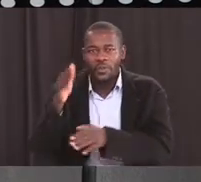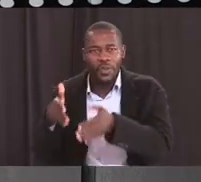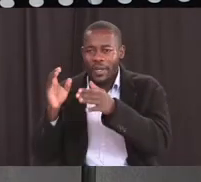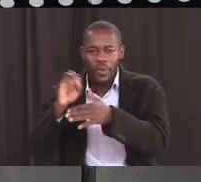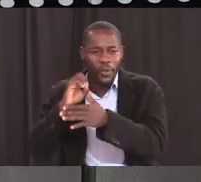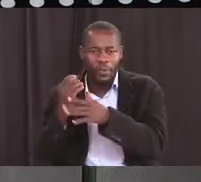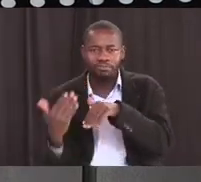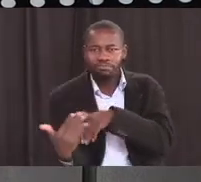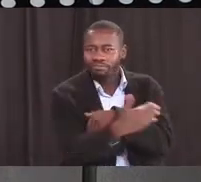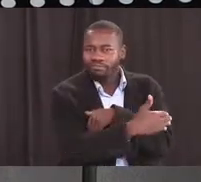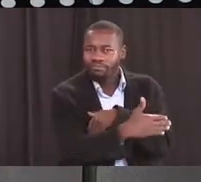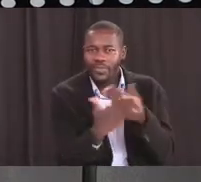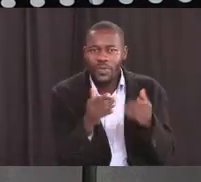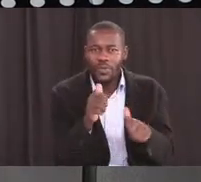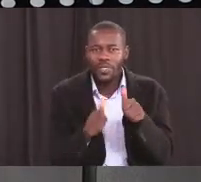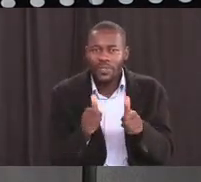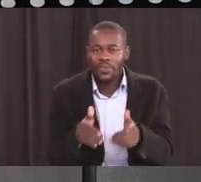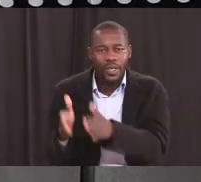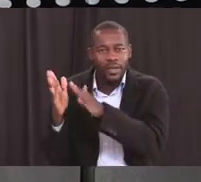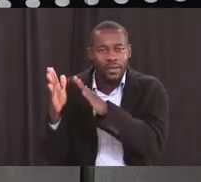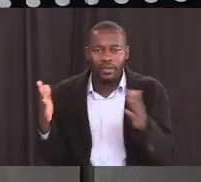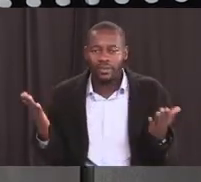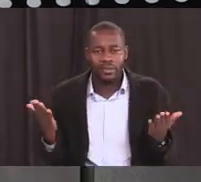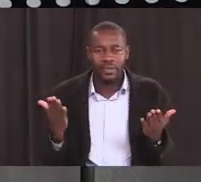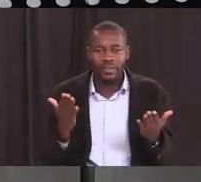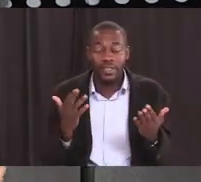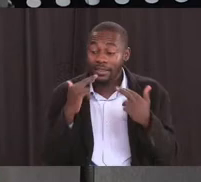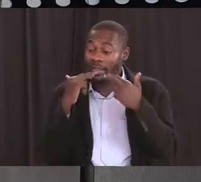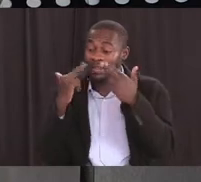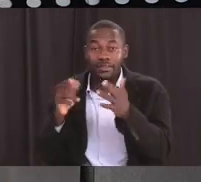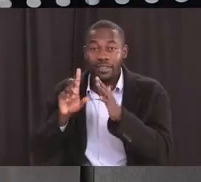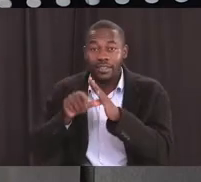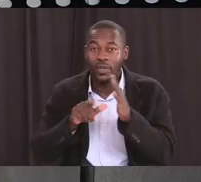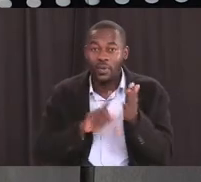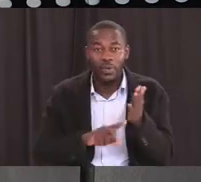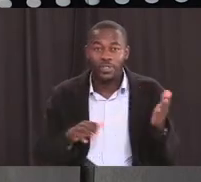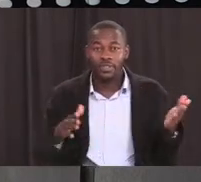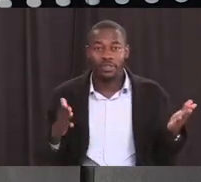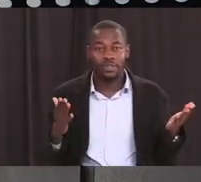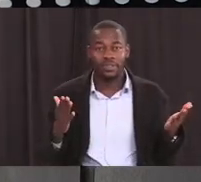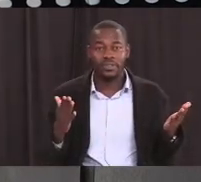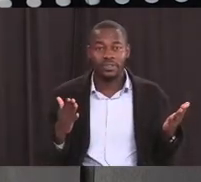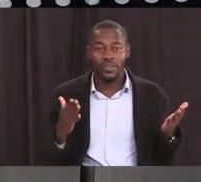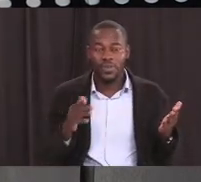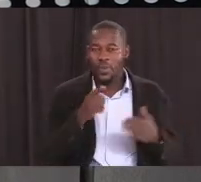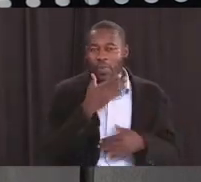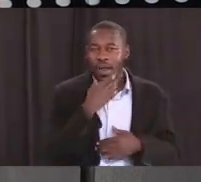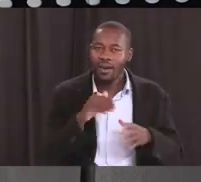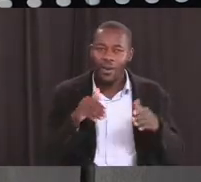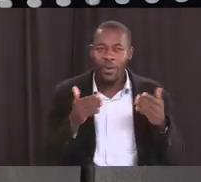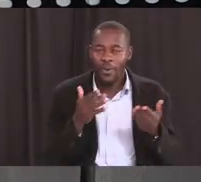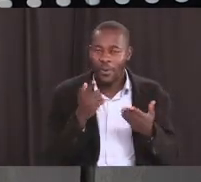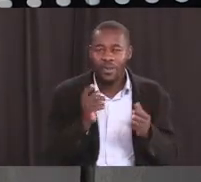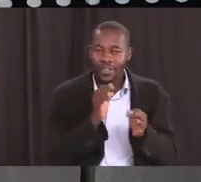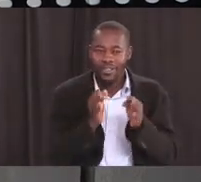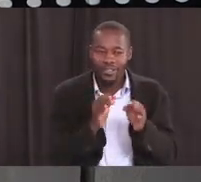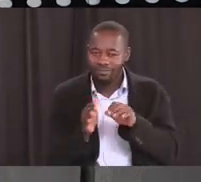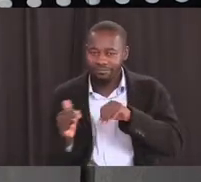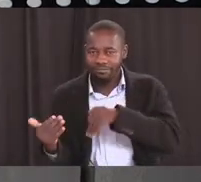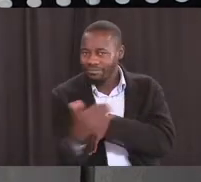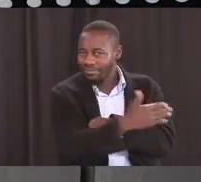else? Whether it's waiting on election results. Who's going to win? Is it Azimio or